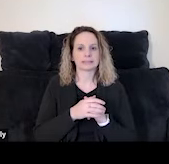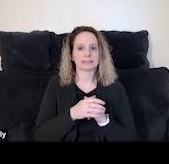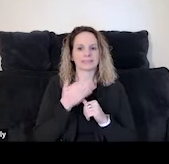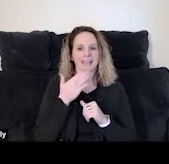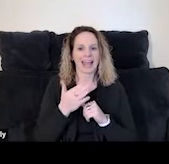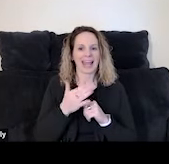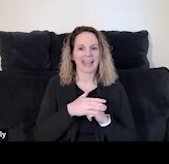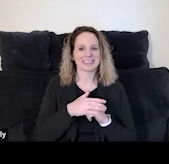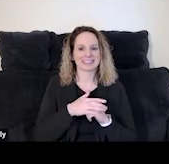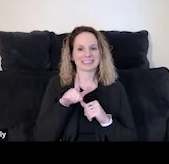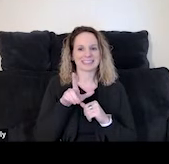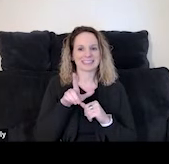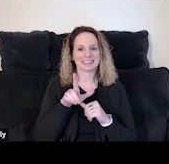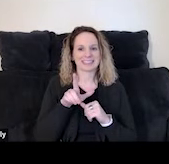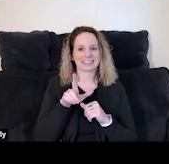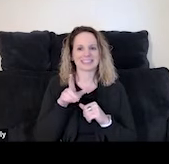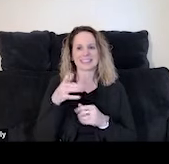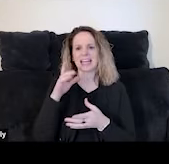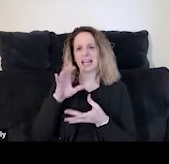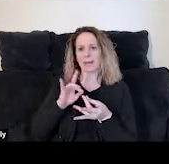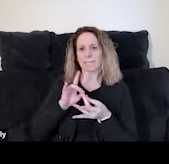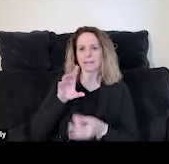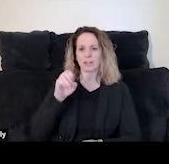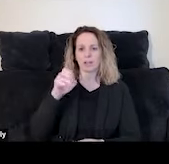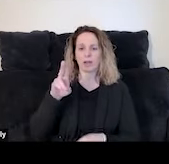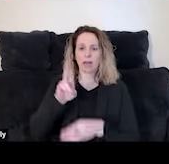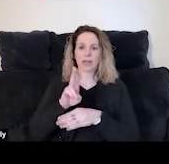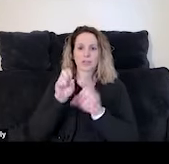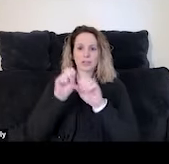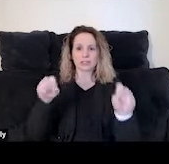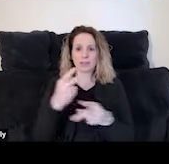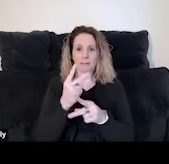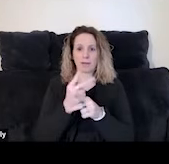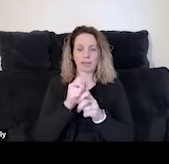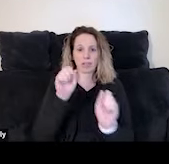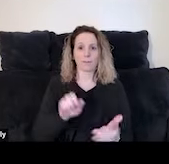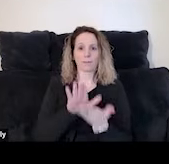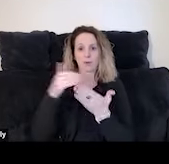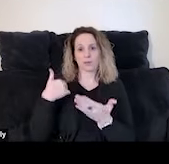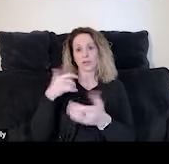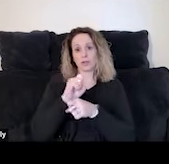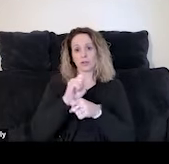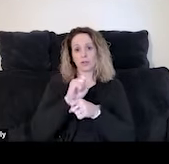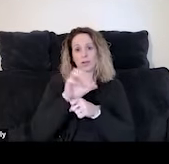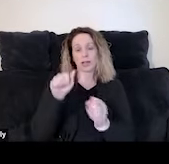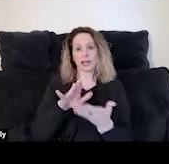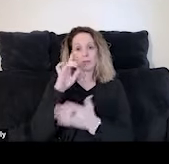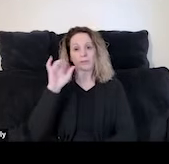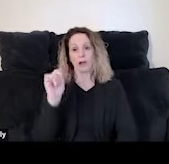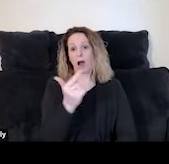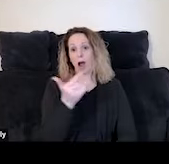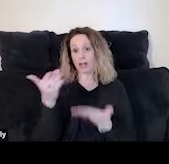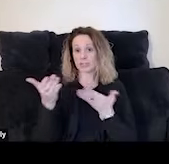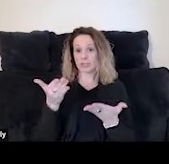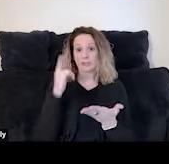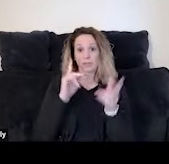Thanks. I mentioned that Ohio is using a systems of care approach in our youth work and in our approach to all services